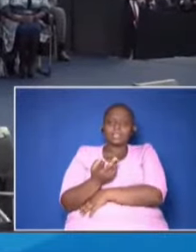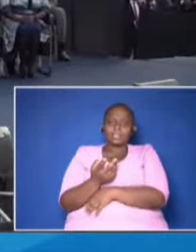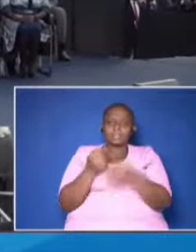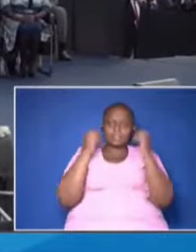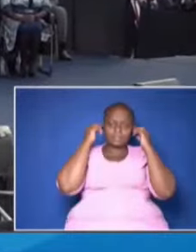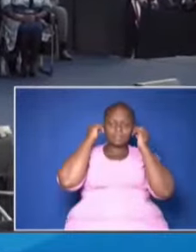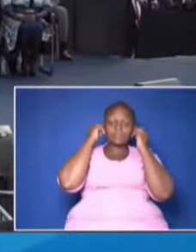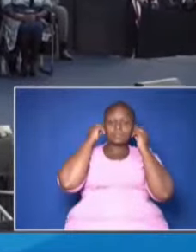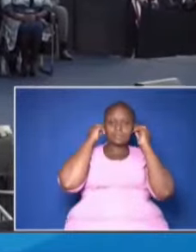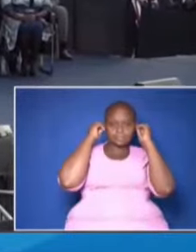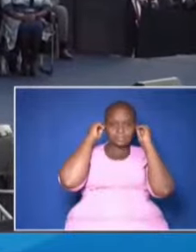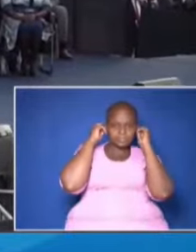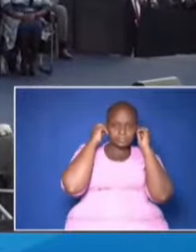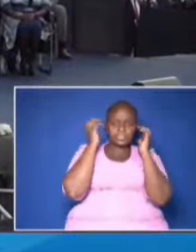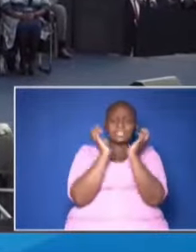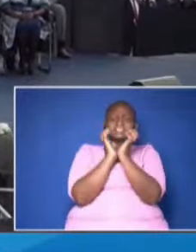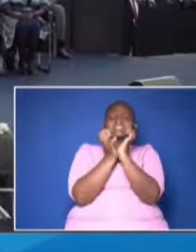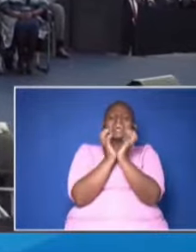Clos the stadium